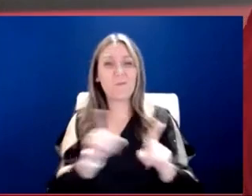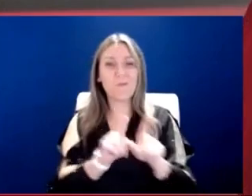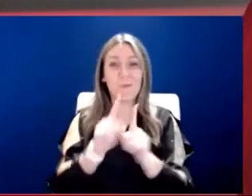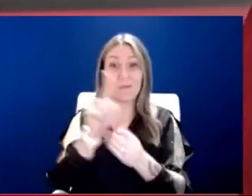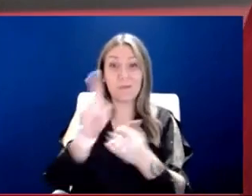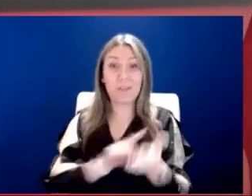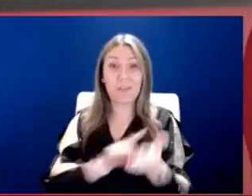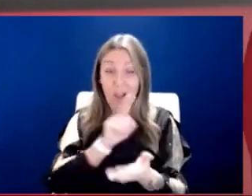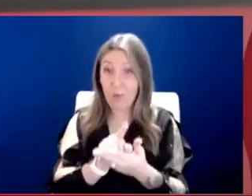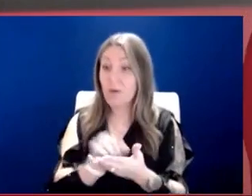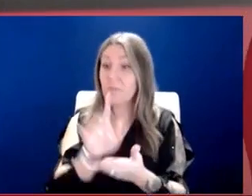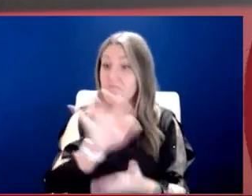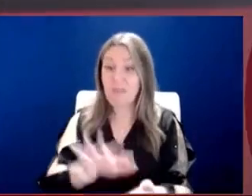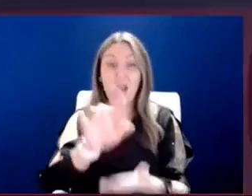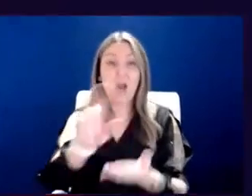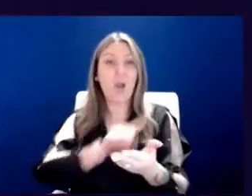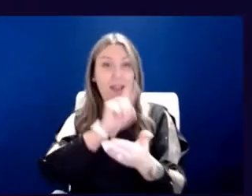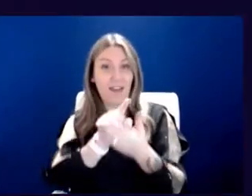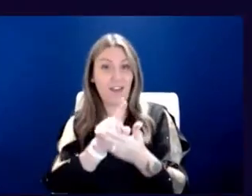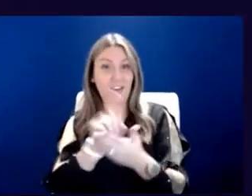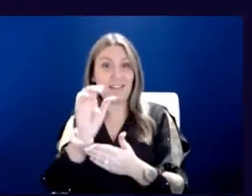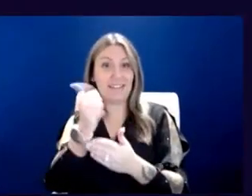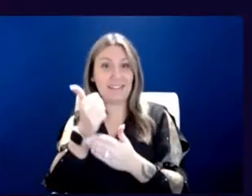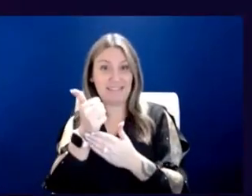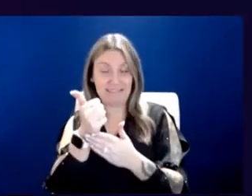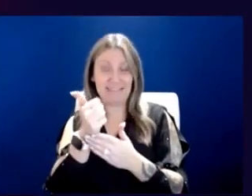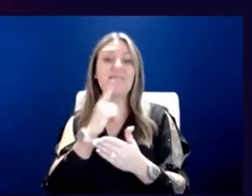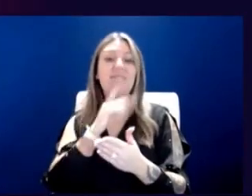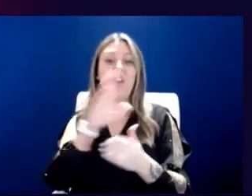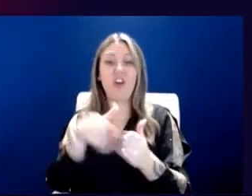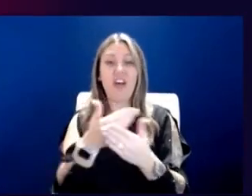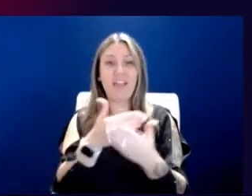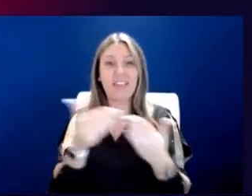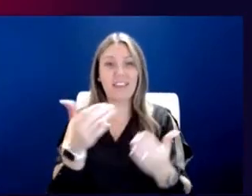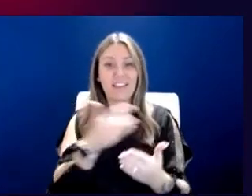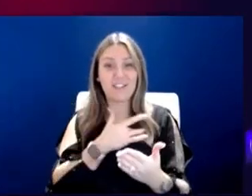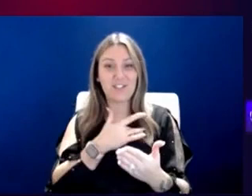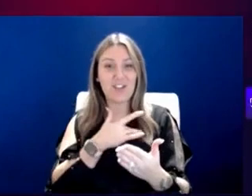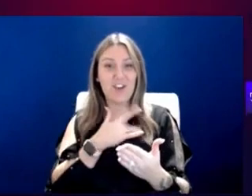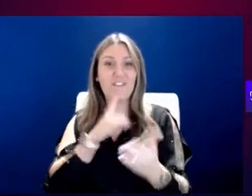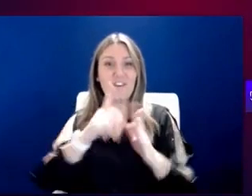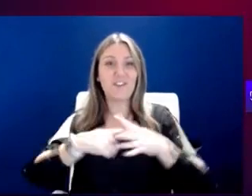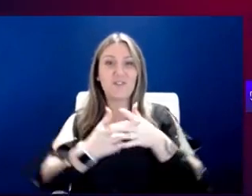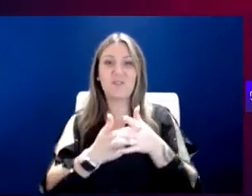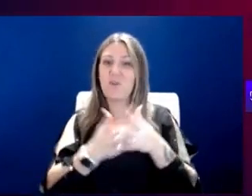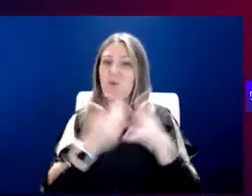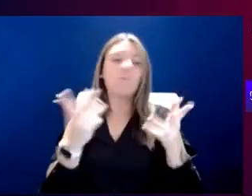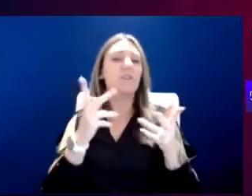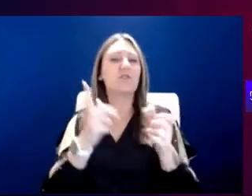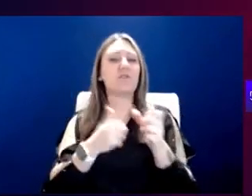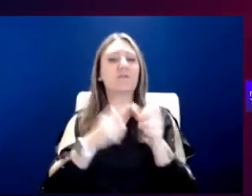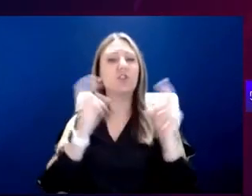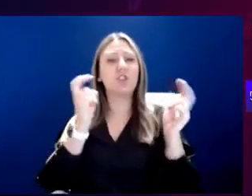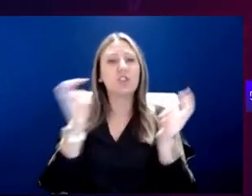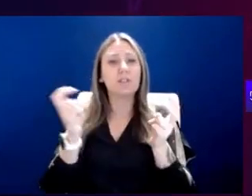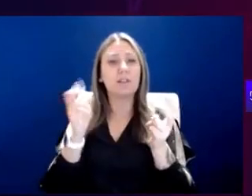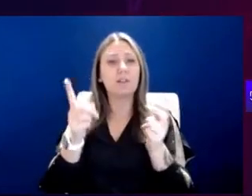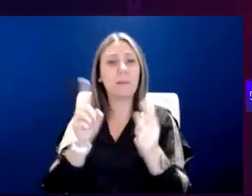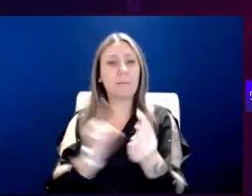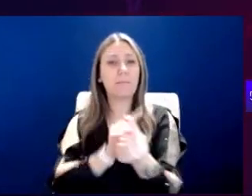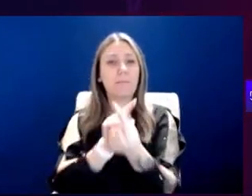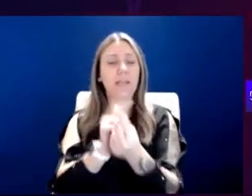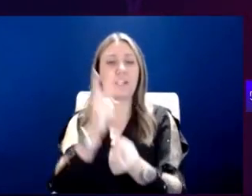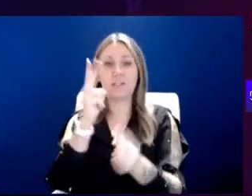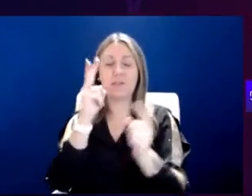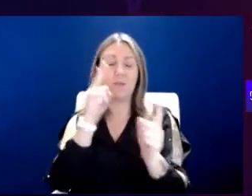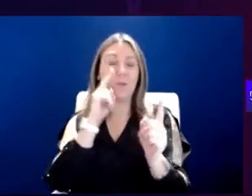episode. 10 o'clock, All Things Heart debuts. Yep. What's on deck today? What's the first topic? You're going to meet two incredible women, Jess.